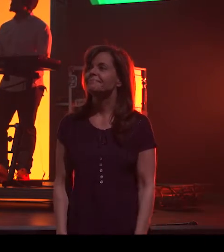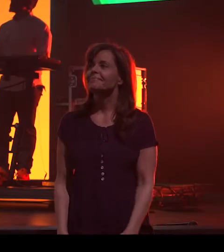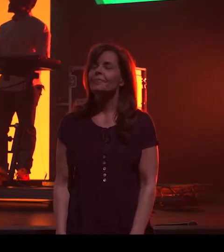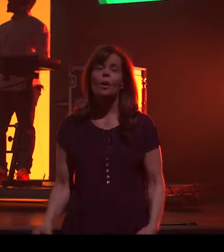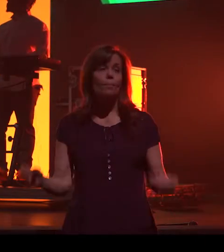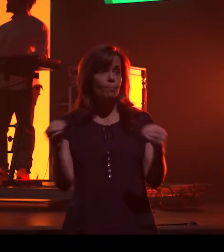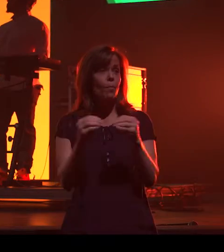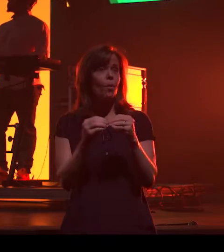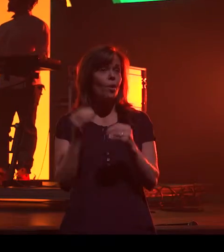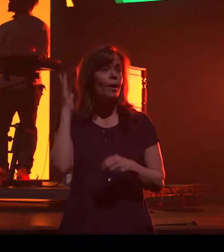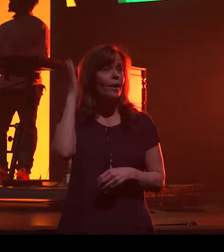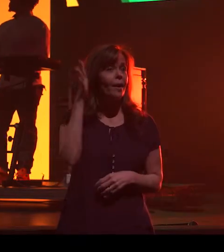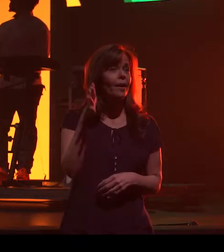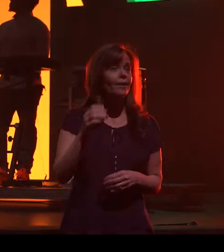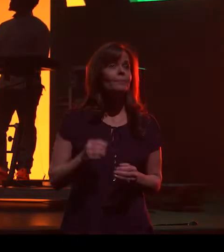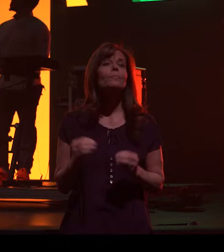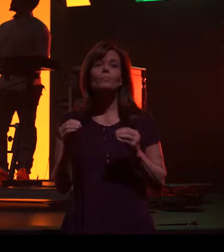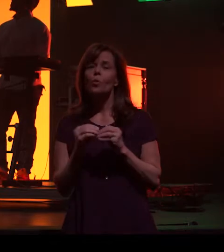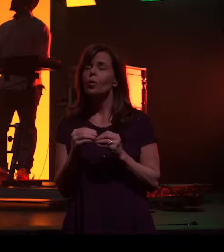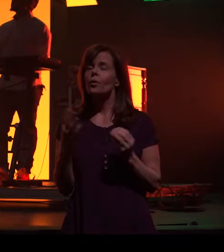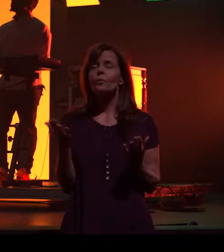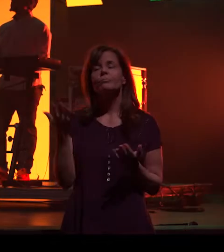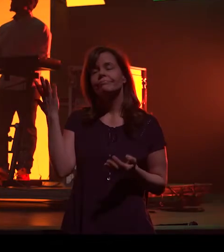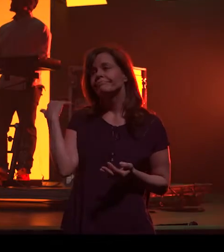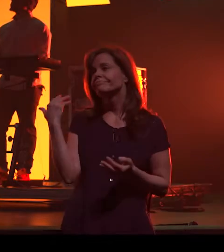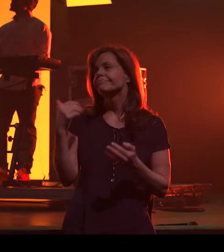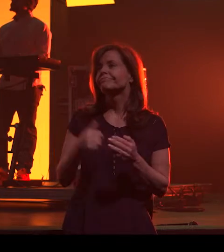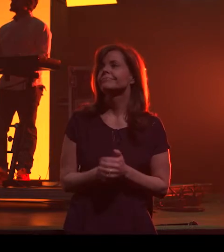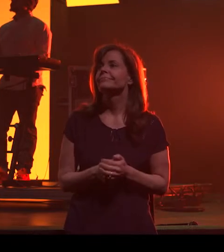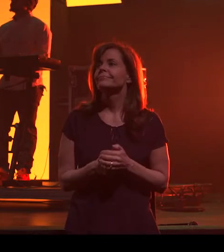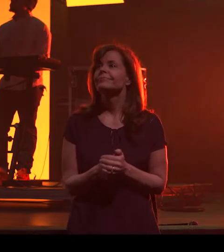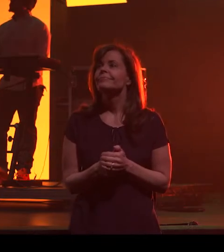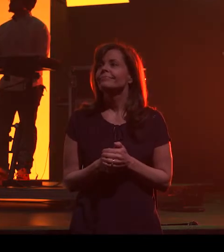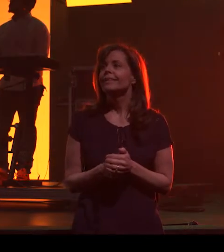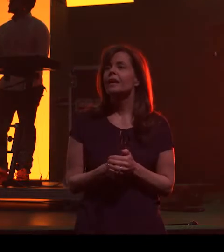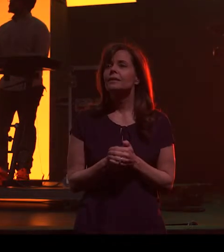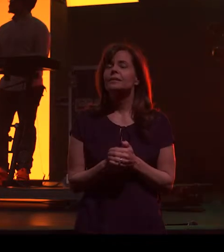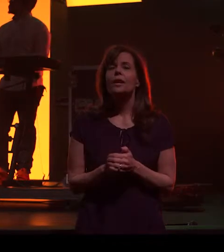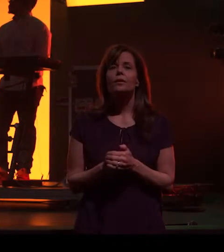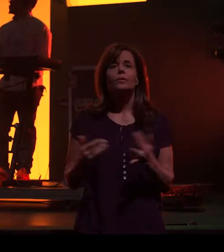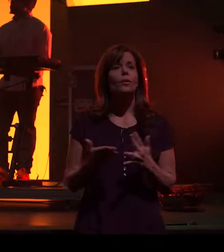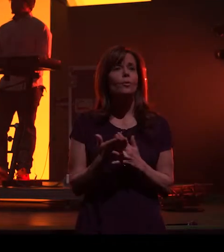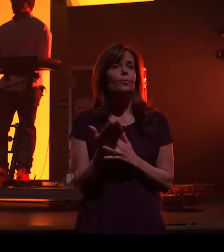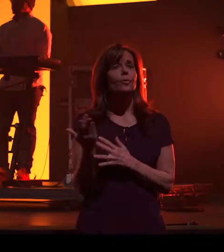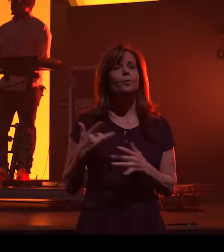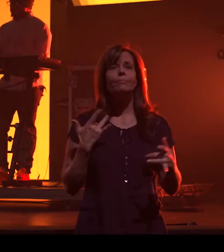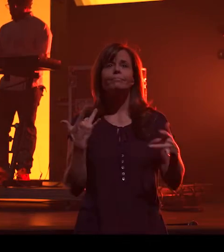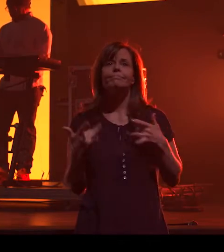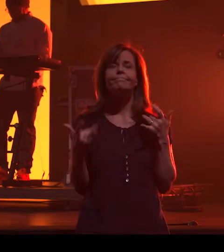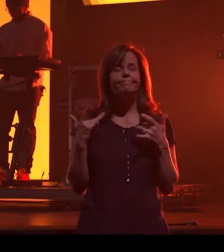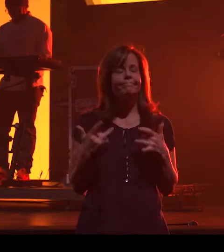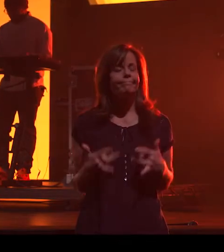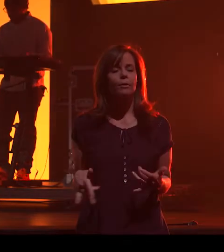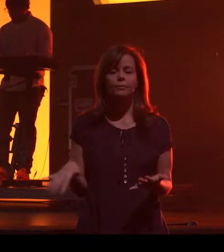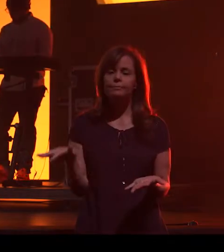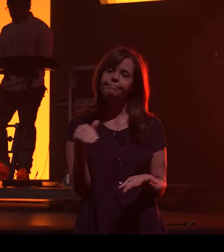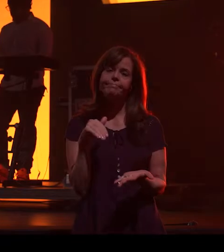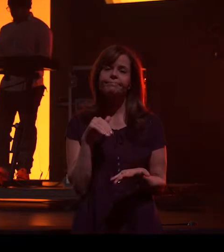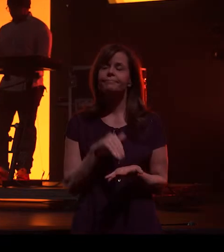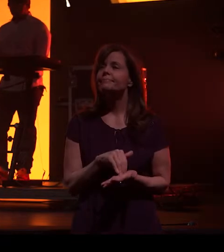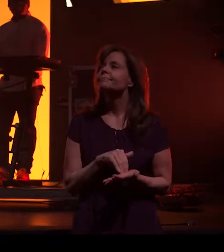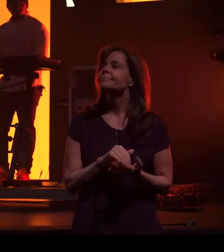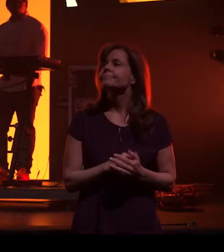faithfulness. There's more ahead than what's behind me. Cause through the highs and lows and in